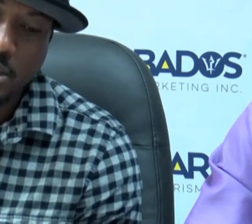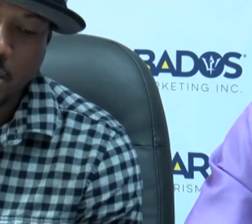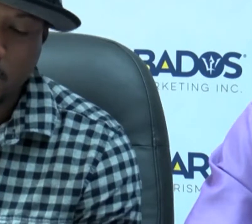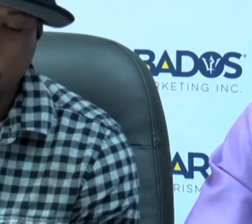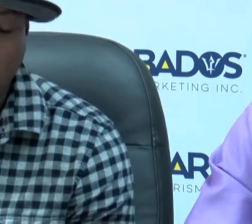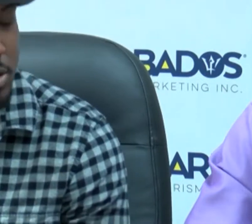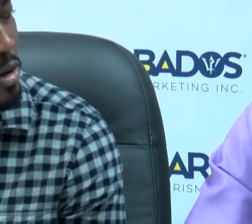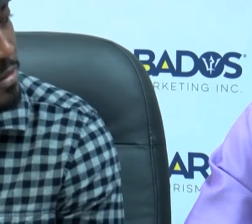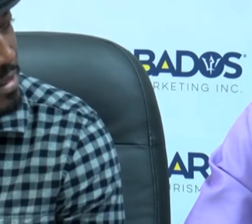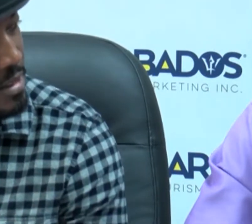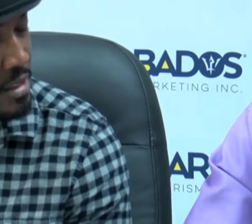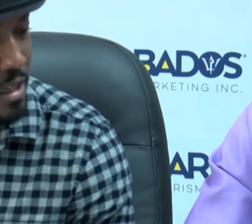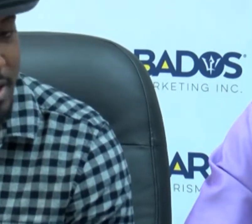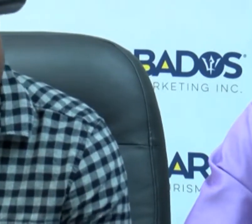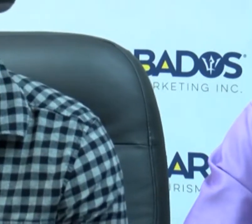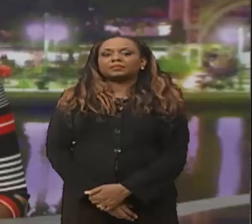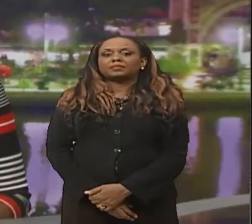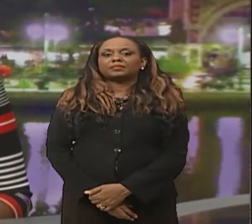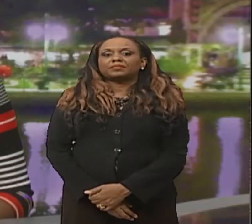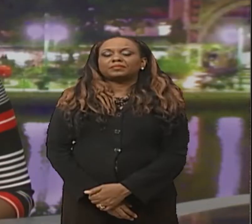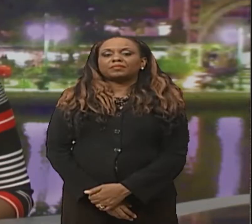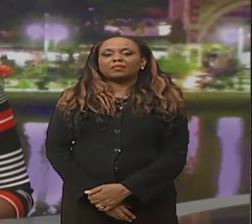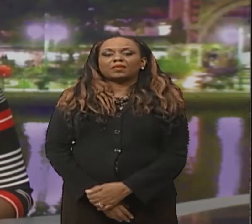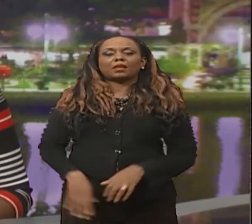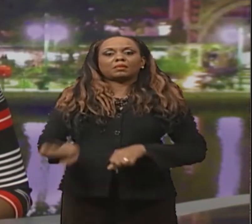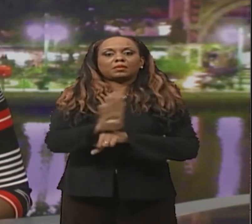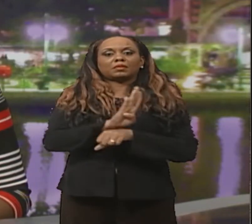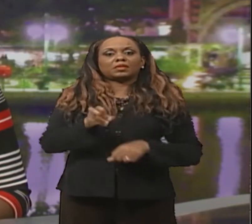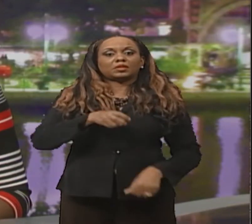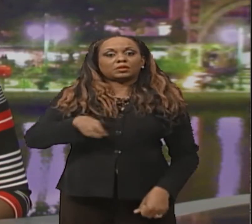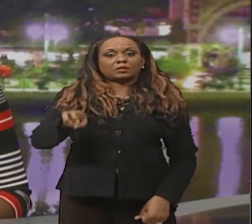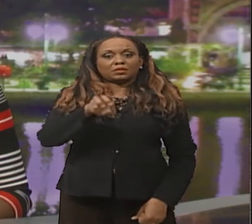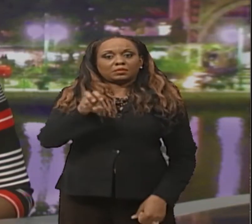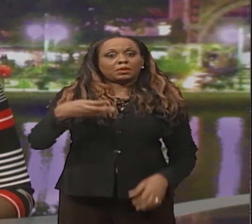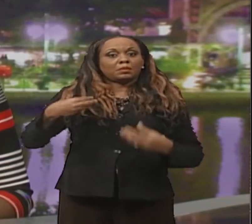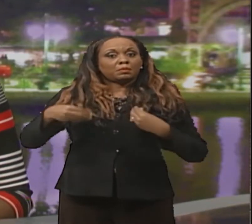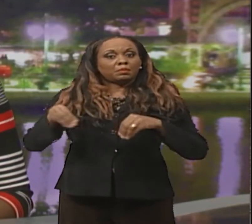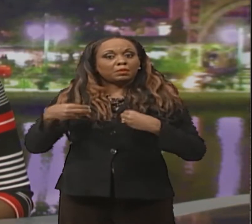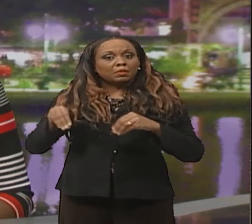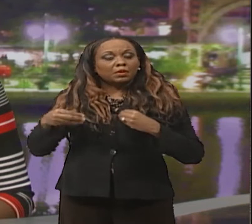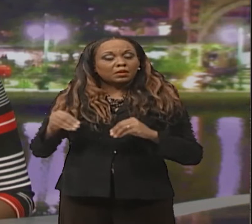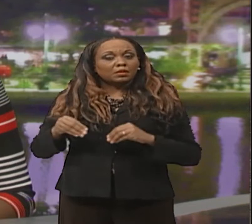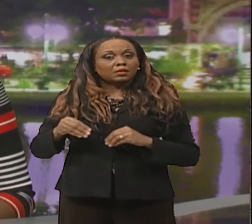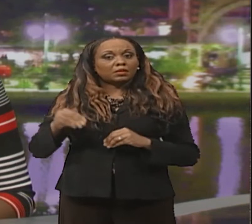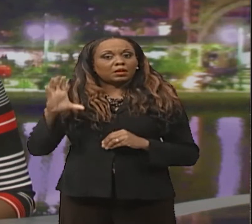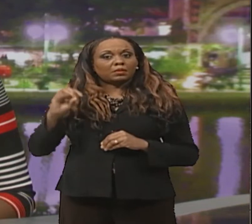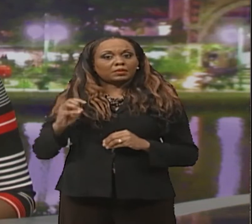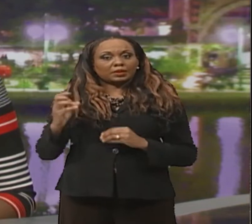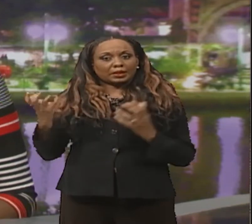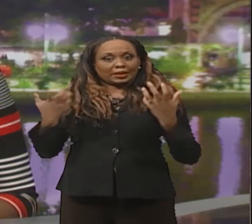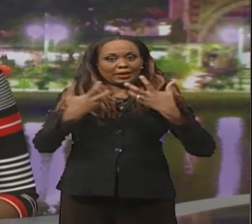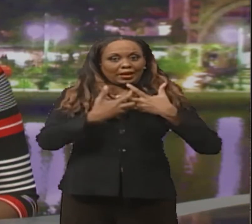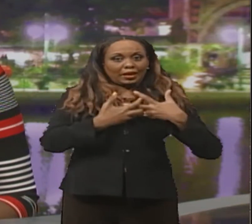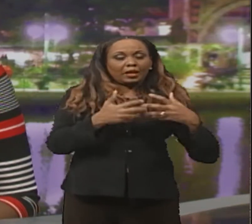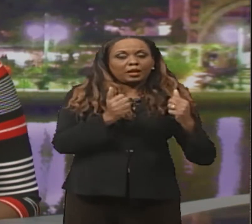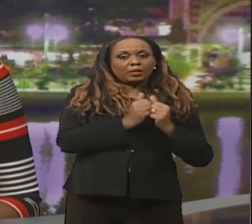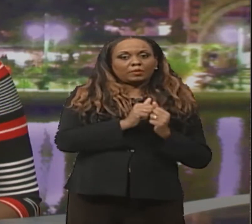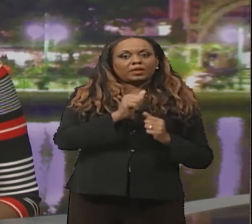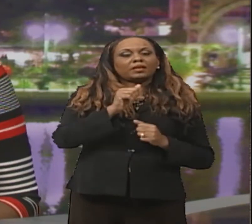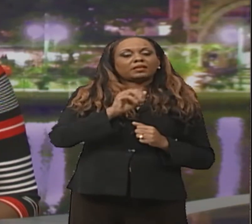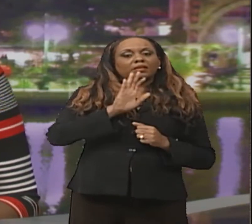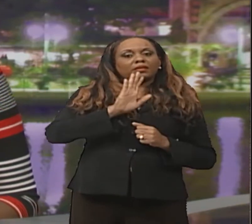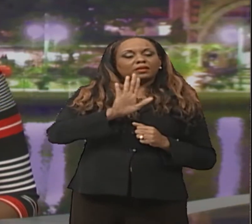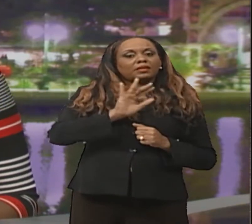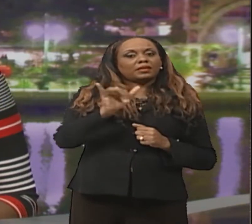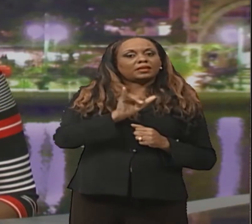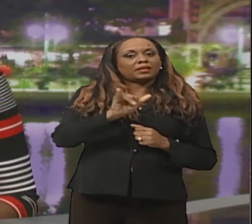with the Toronto office. The Barbados Tourism Marketing Inc. is partnering with the Trotman Group on this